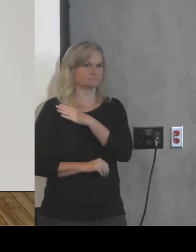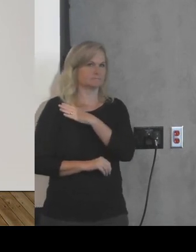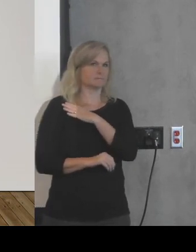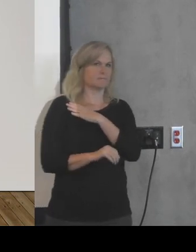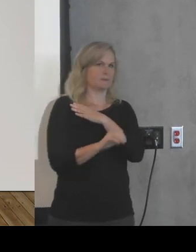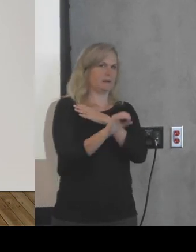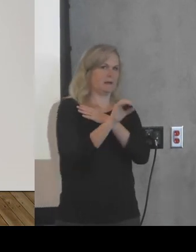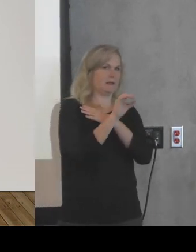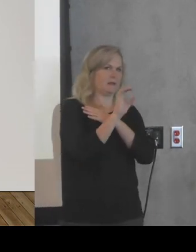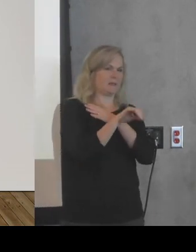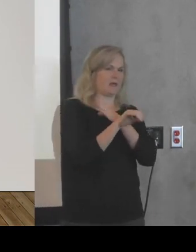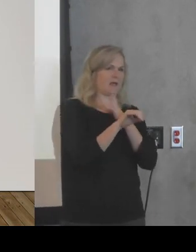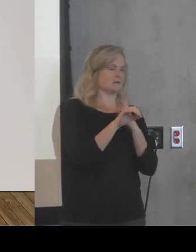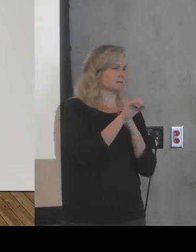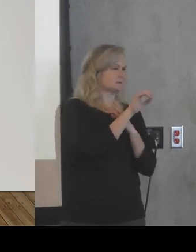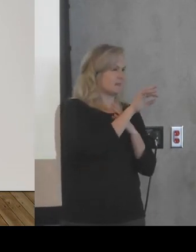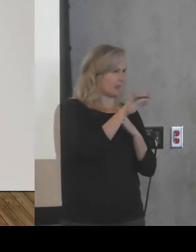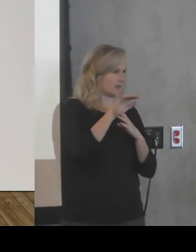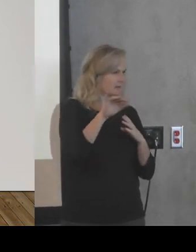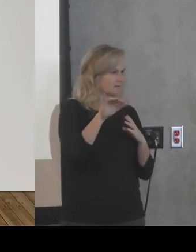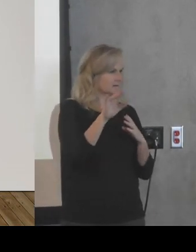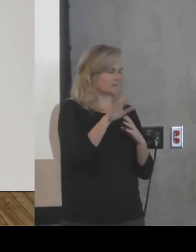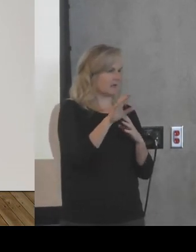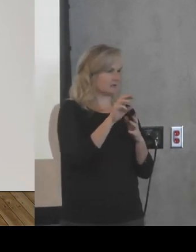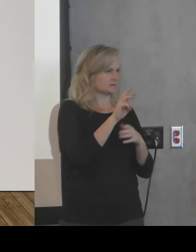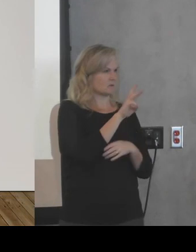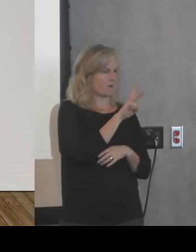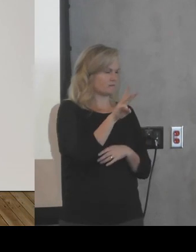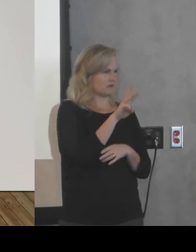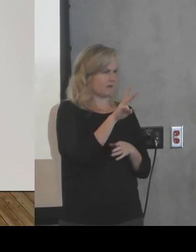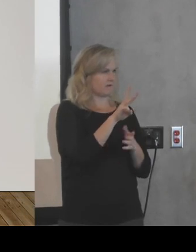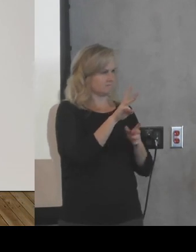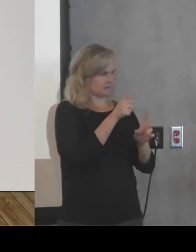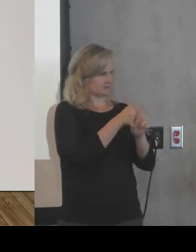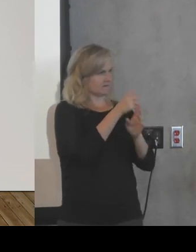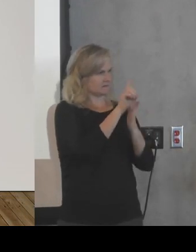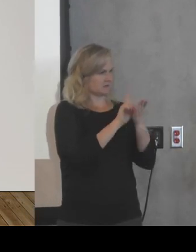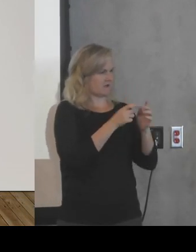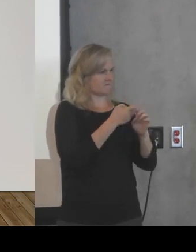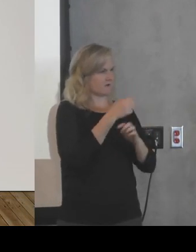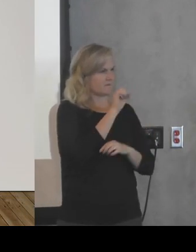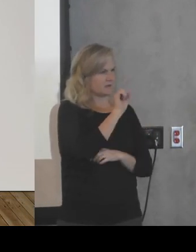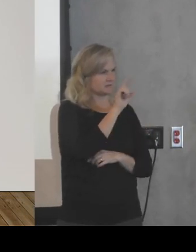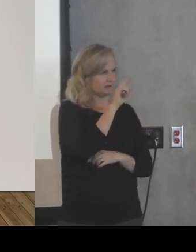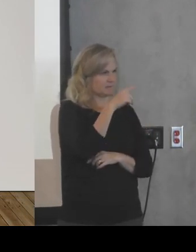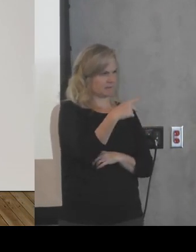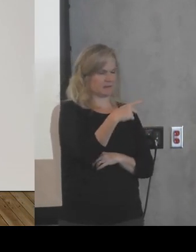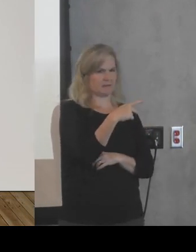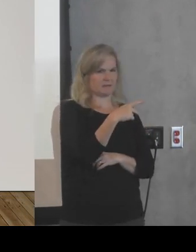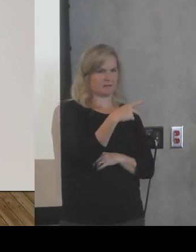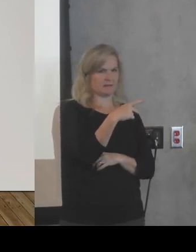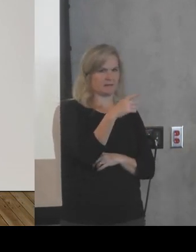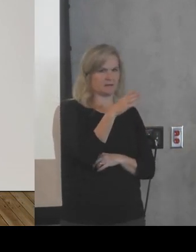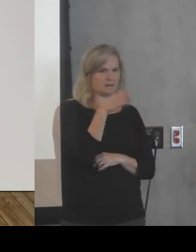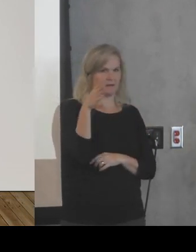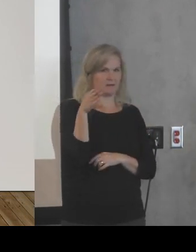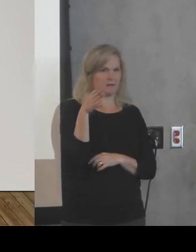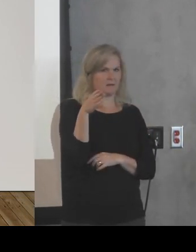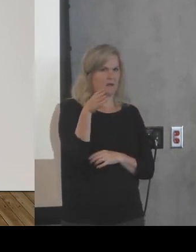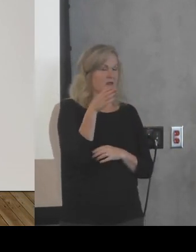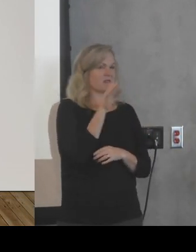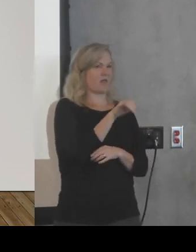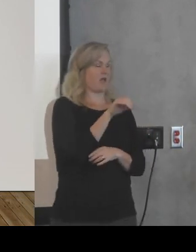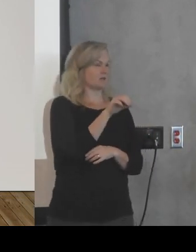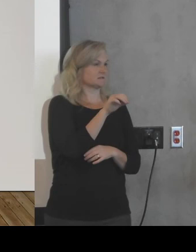Spelfabit.com.au is a website and a program designed by an SLP. There's a part in her website where you can hit